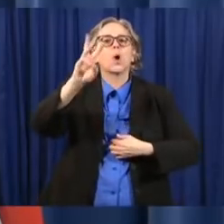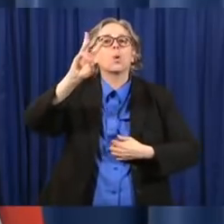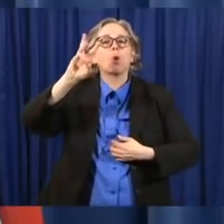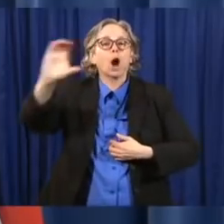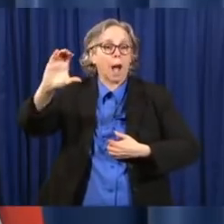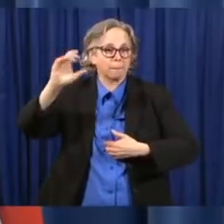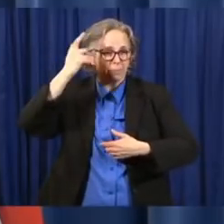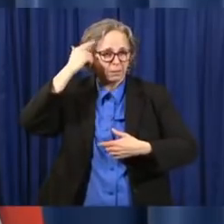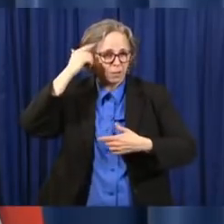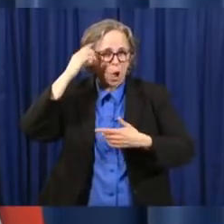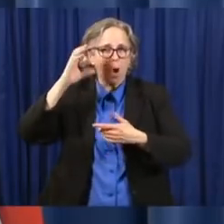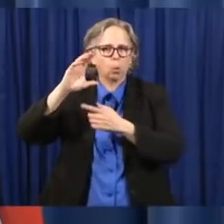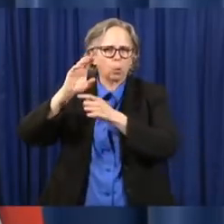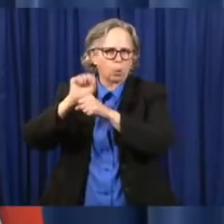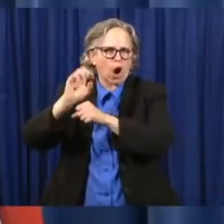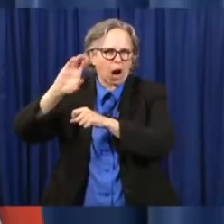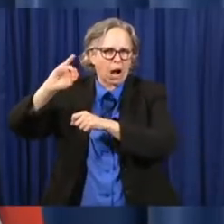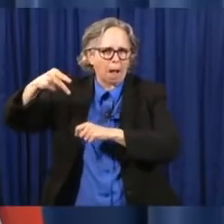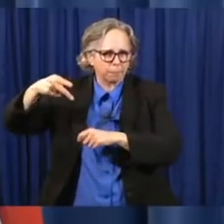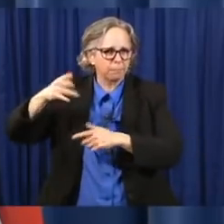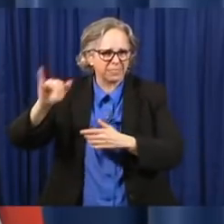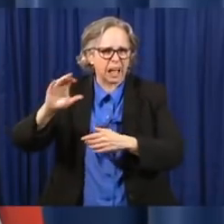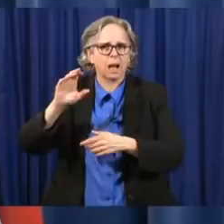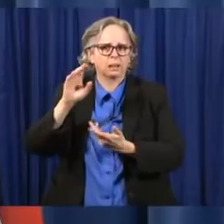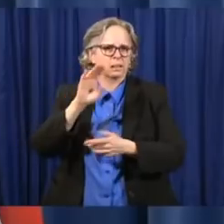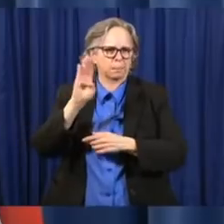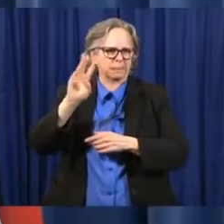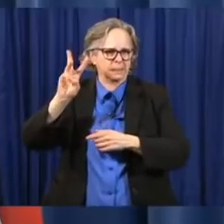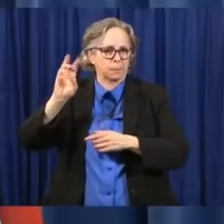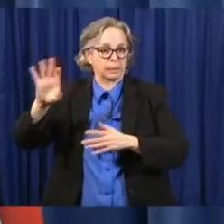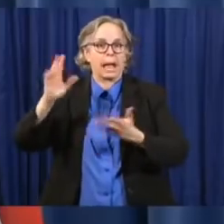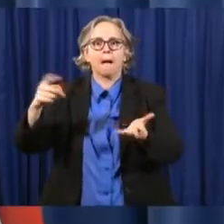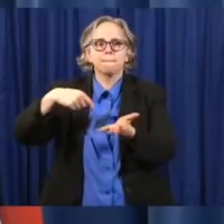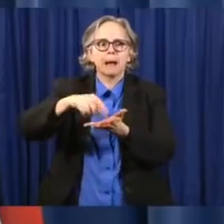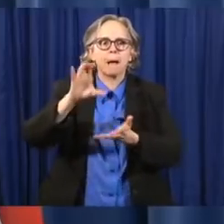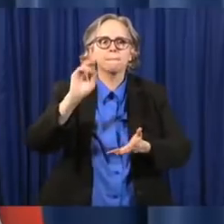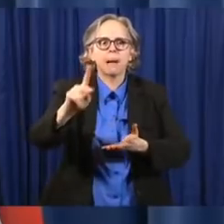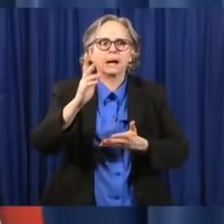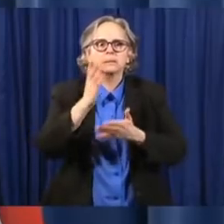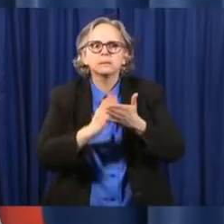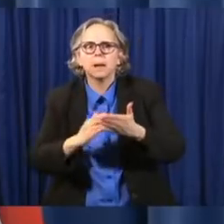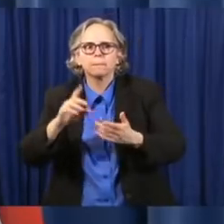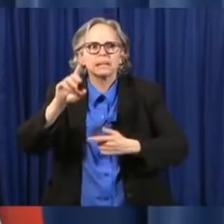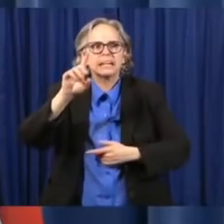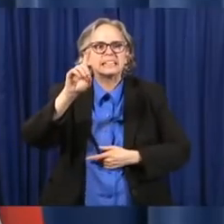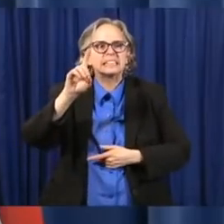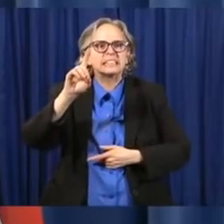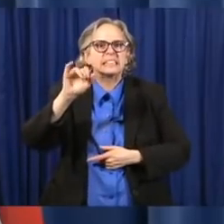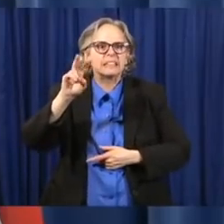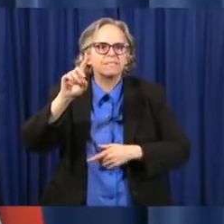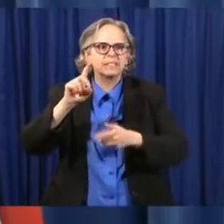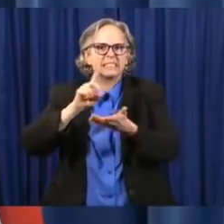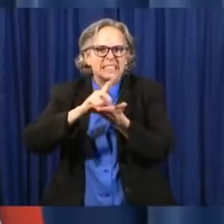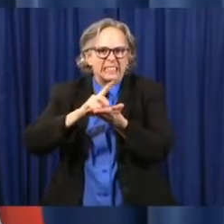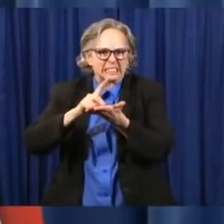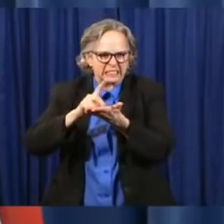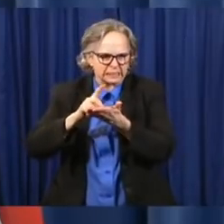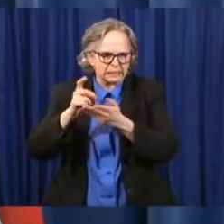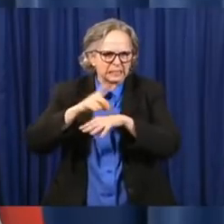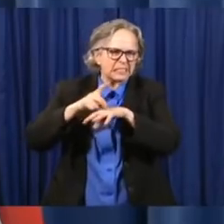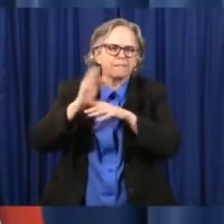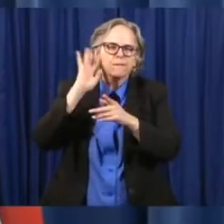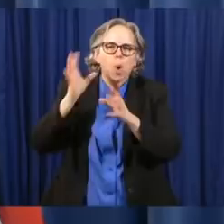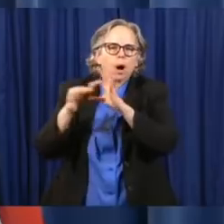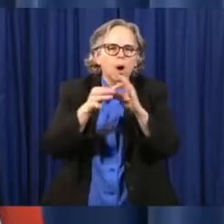in dividends back to Ohio employers. This dividend is intended to ease the impact of COVID-19 on